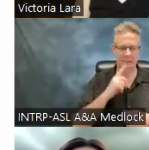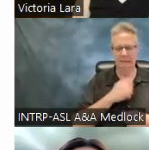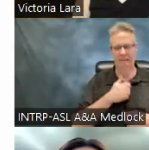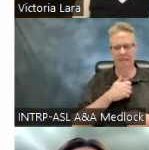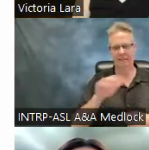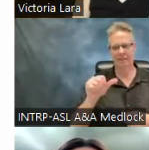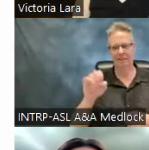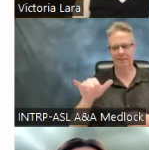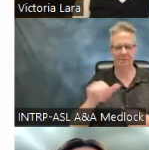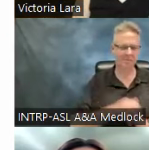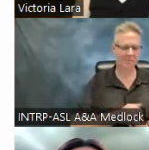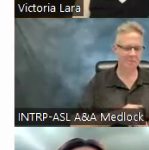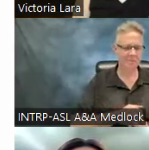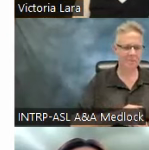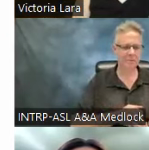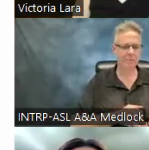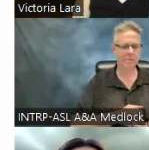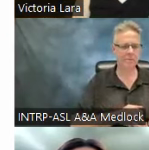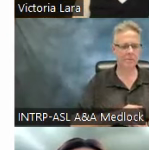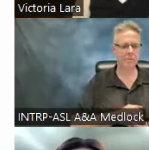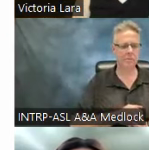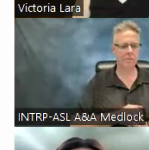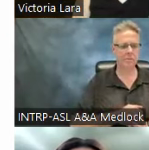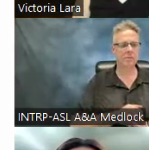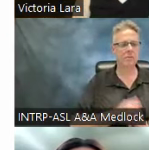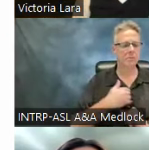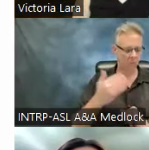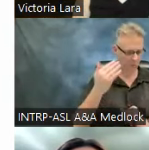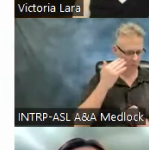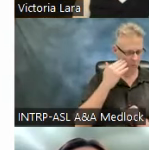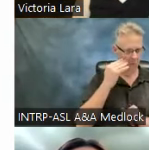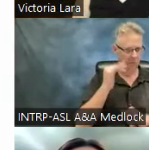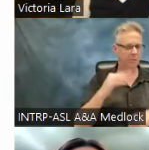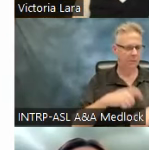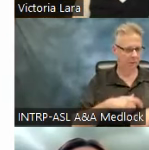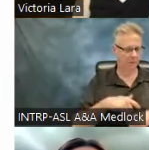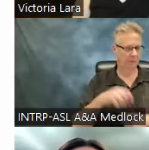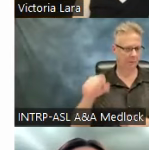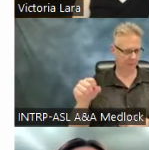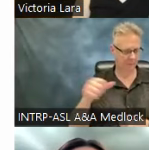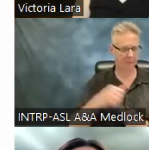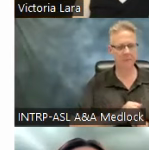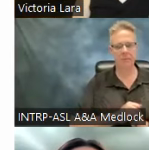Casey. I am aware of the time, so